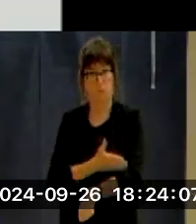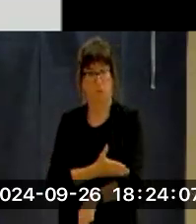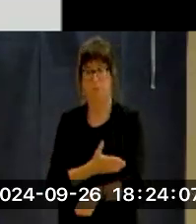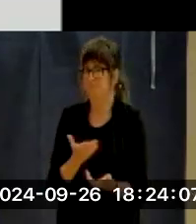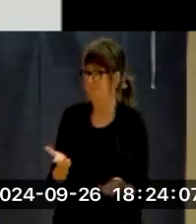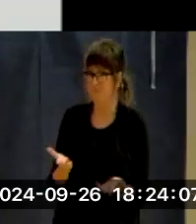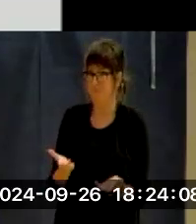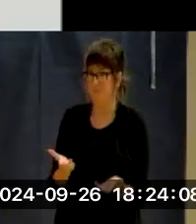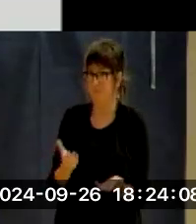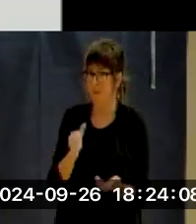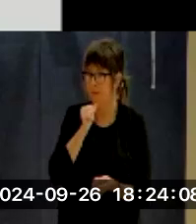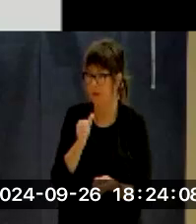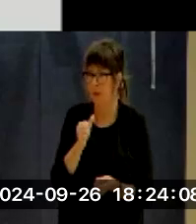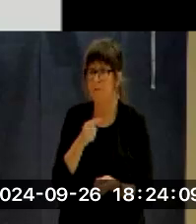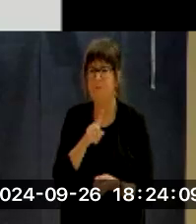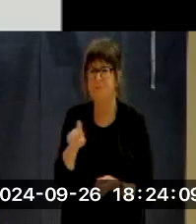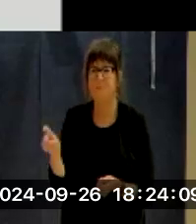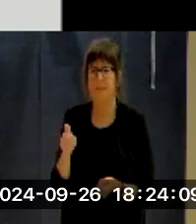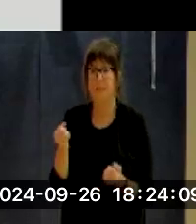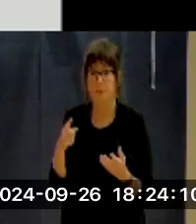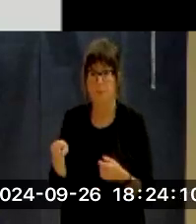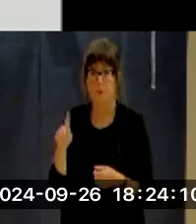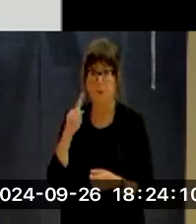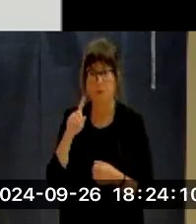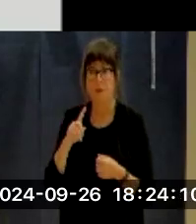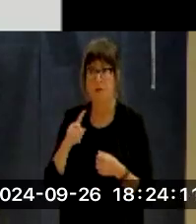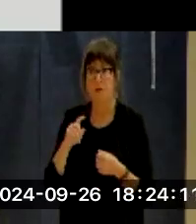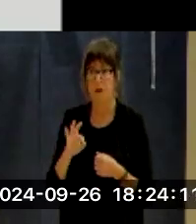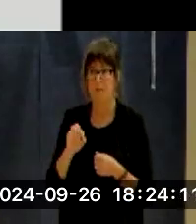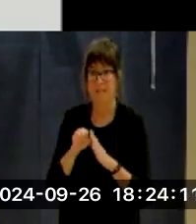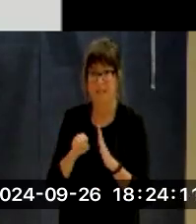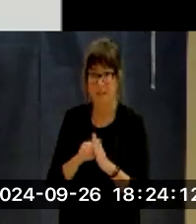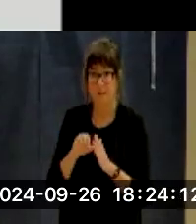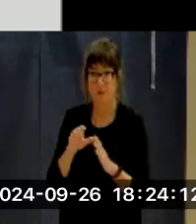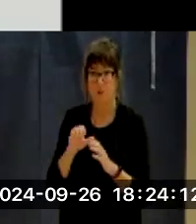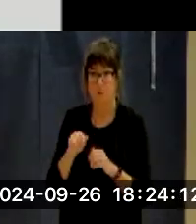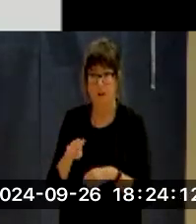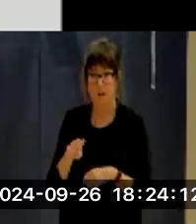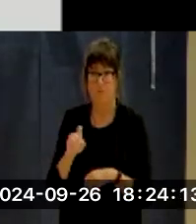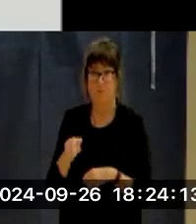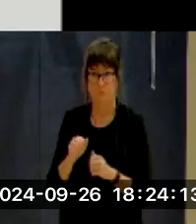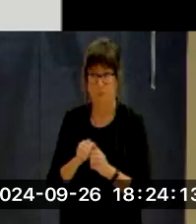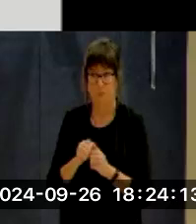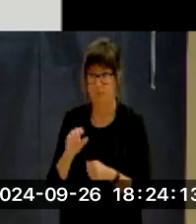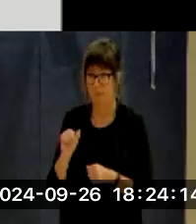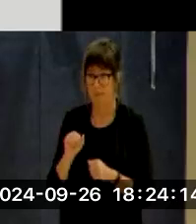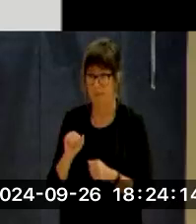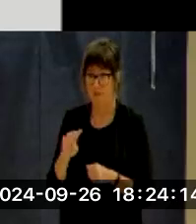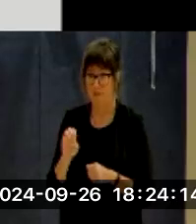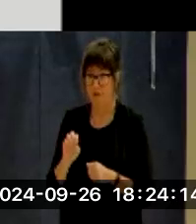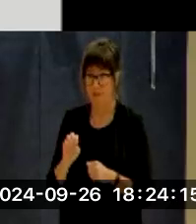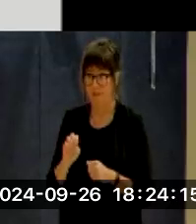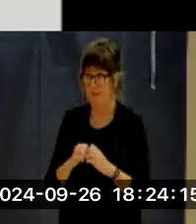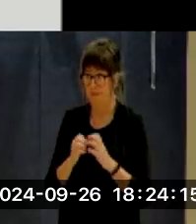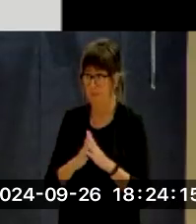Let me ask for a show of hands. Have any of you ever heard of the State Crime Victims with Disabilities Initiative before? One,